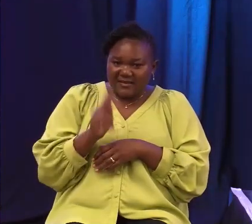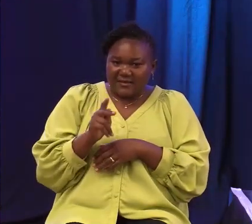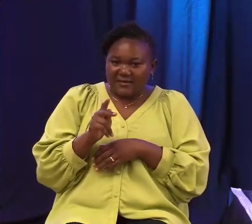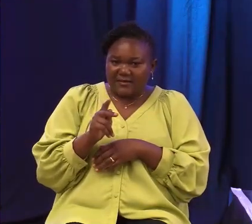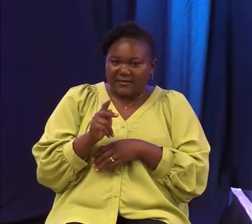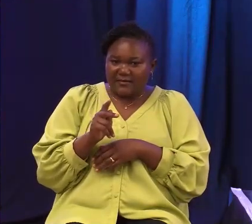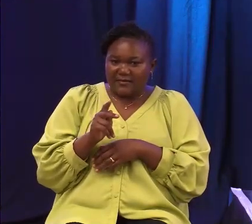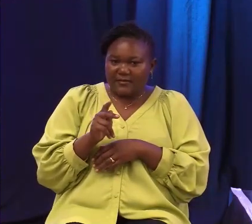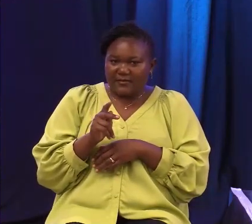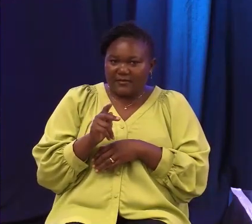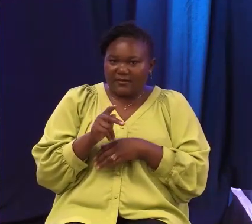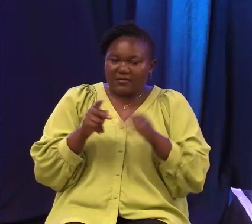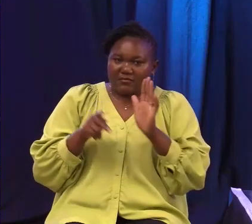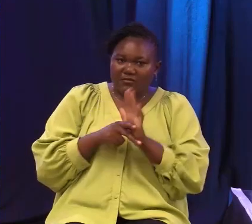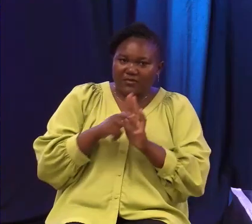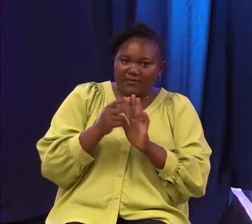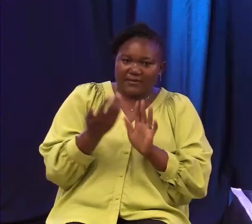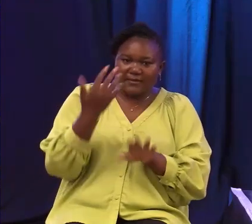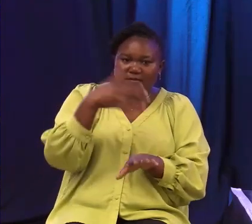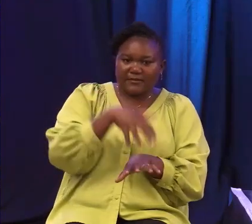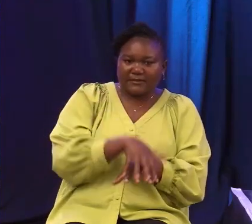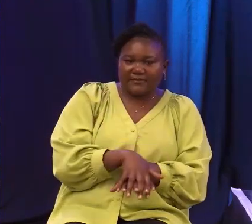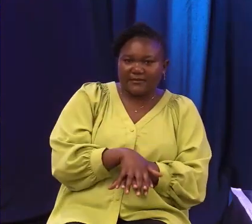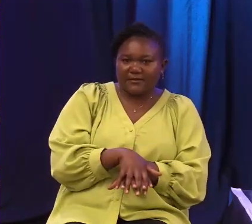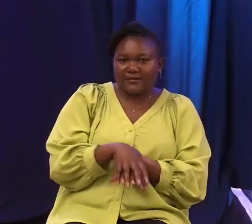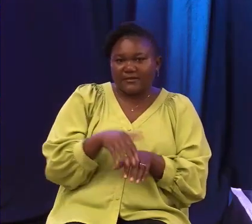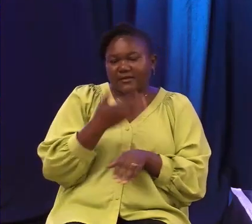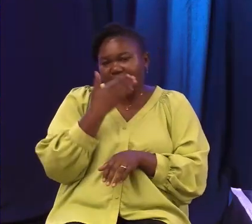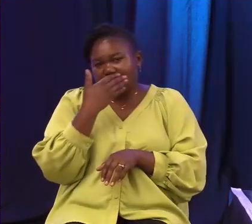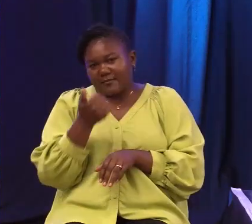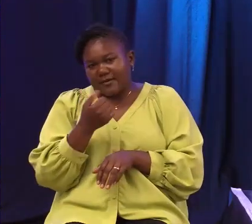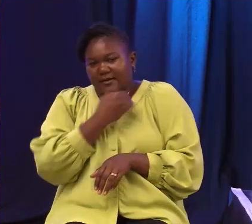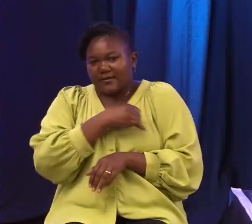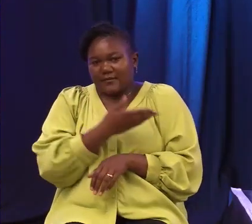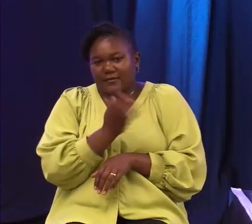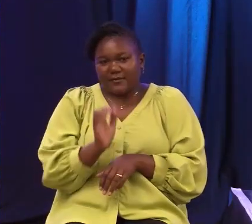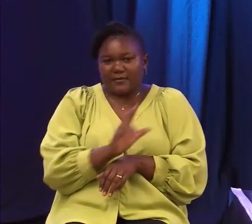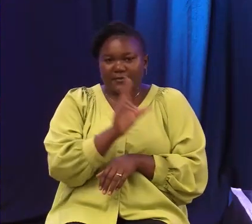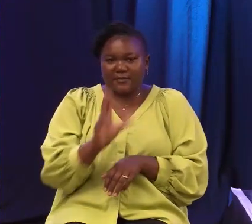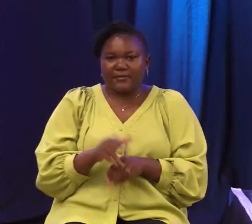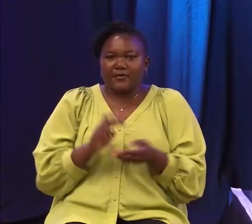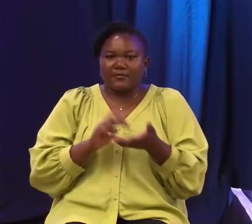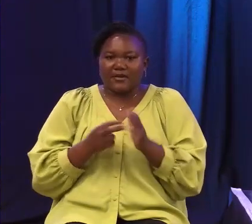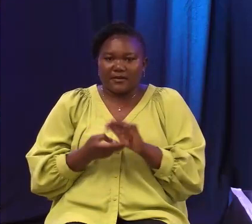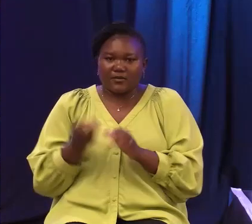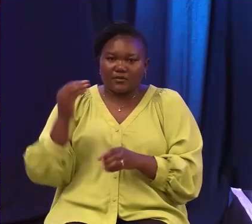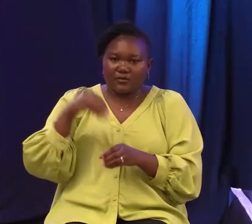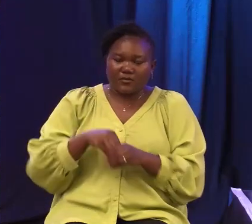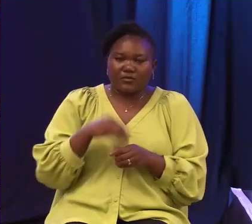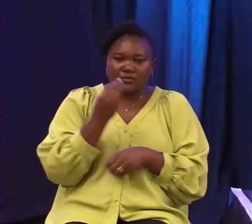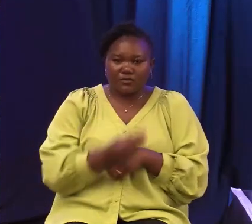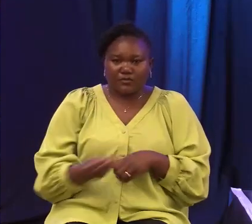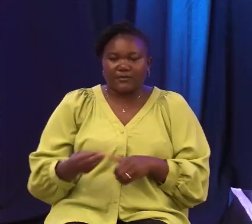and promote inclusivity and a better life for all. This all means it includes our